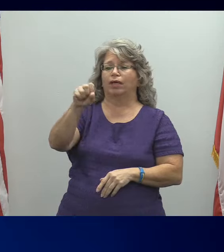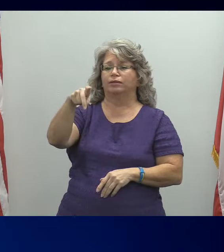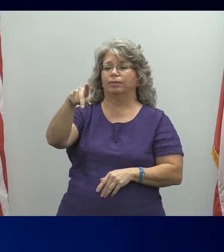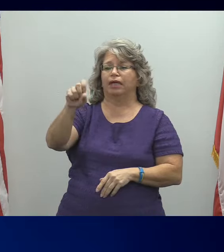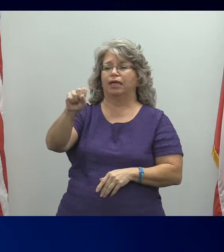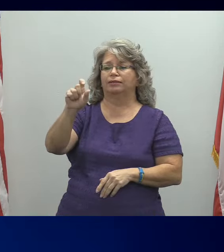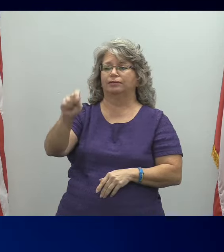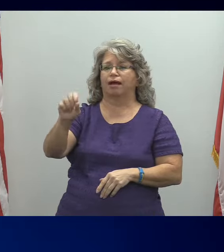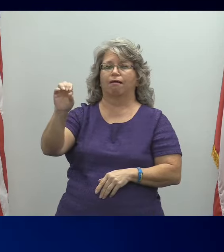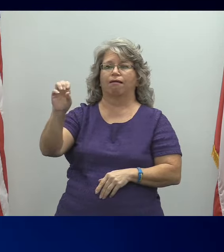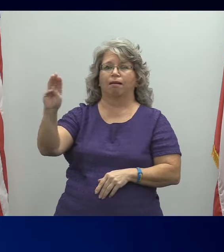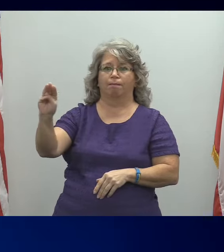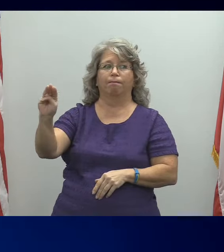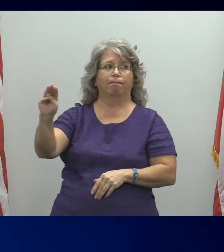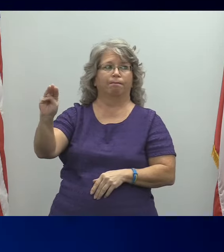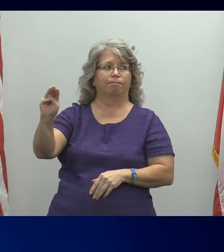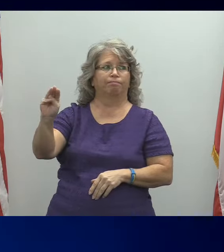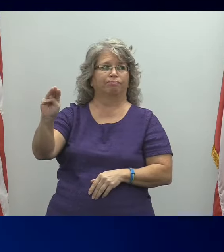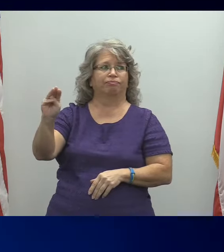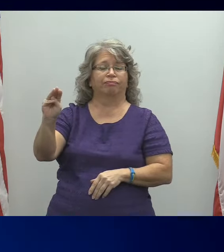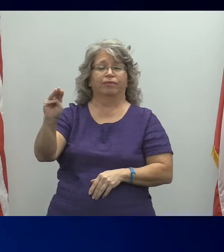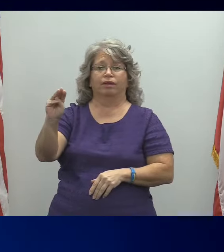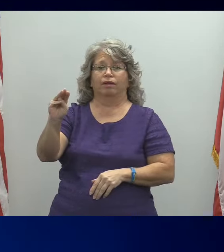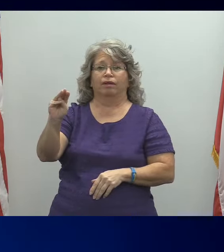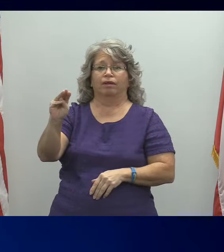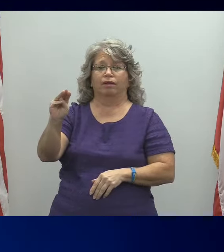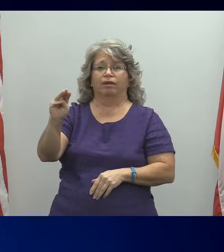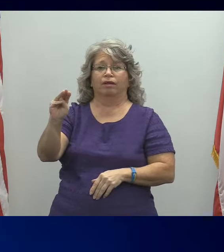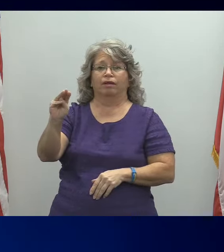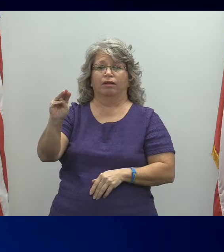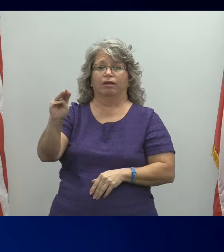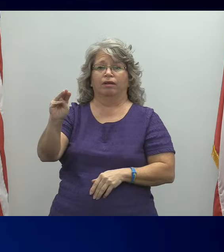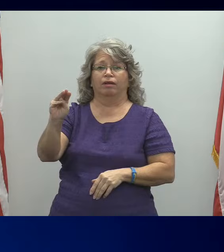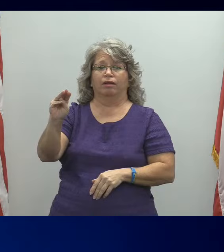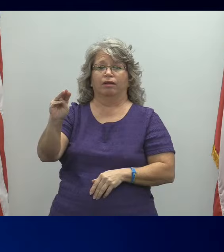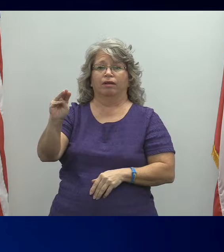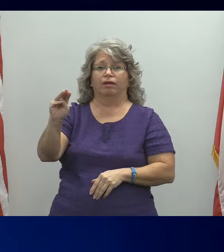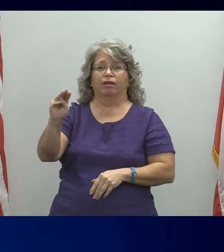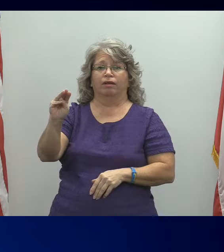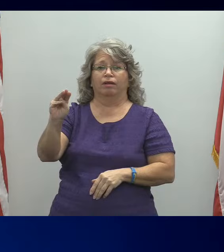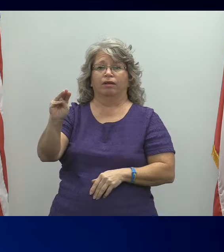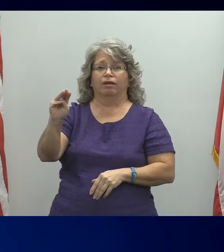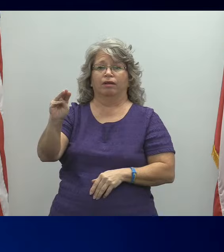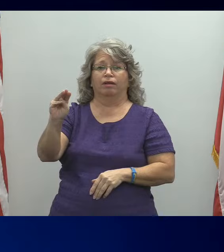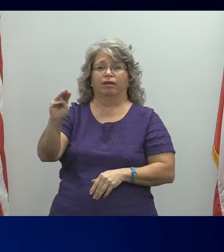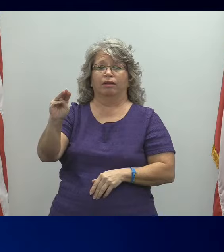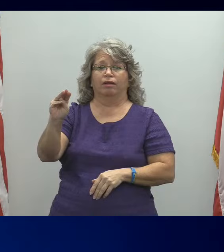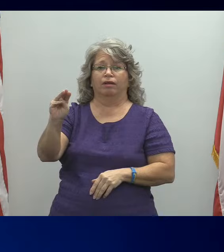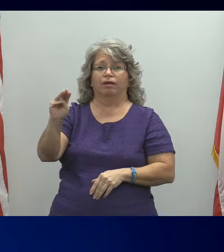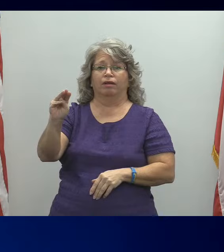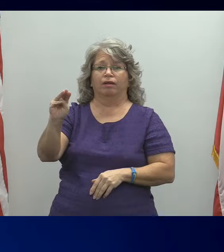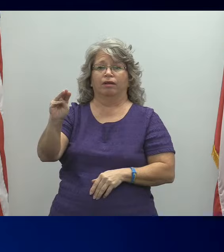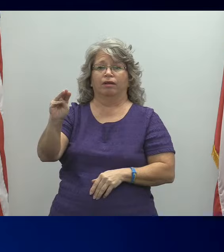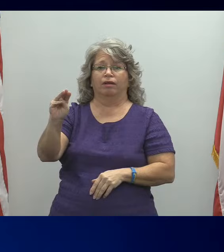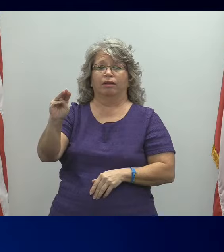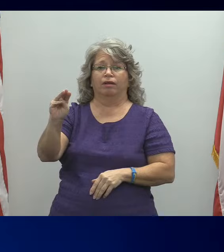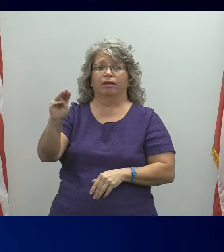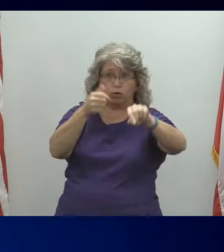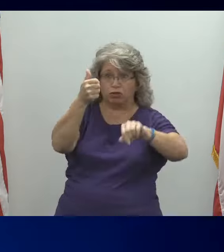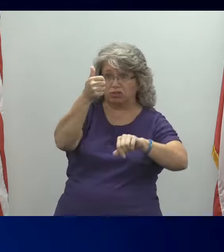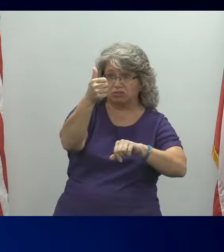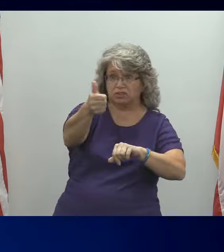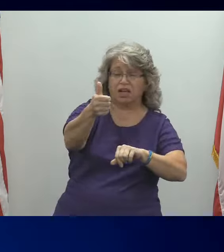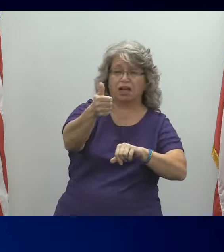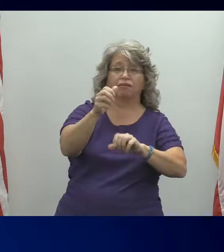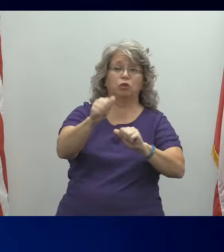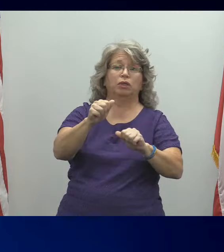www.special.usps.com. And again, these tests are available for order. They are a rapid antigen at-home test. They can be